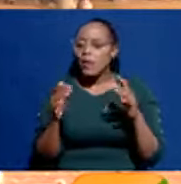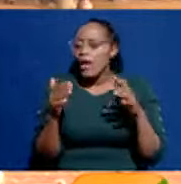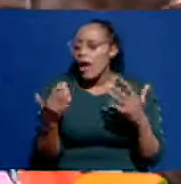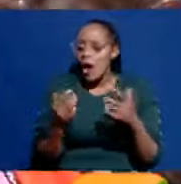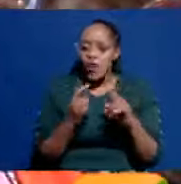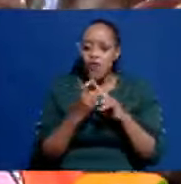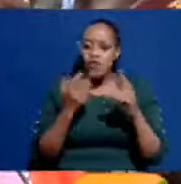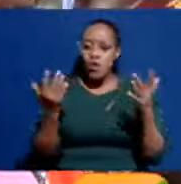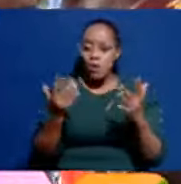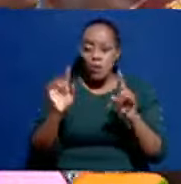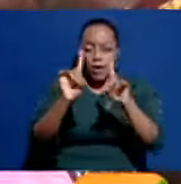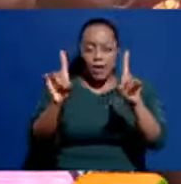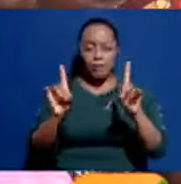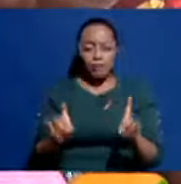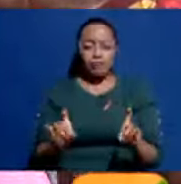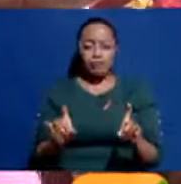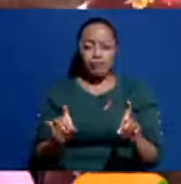wapi?